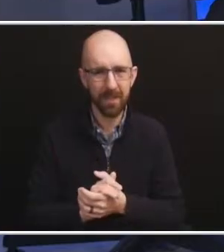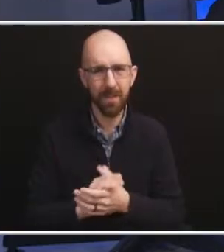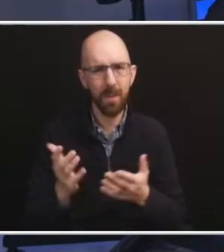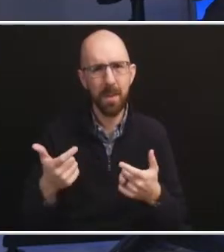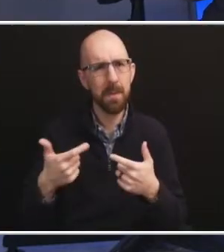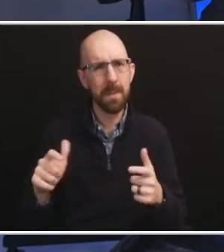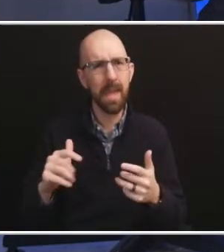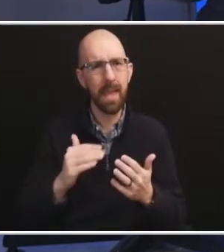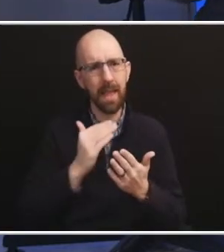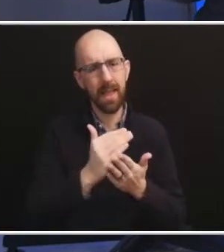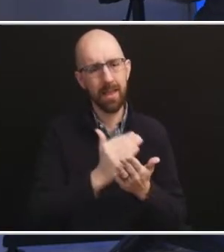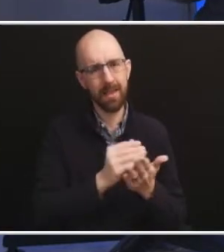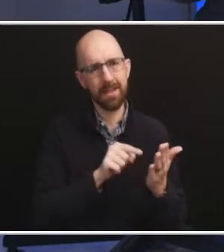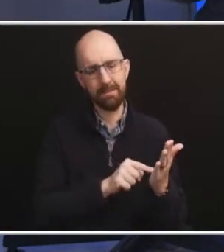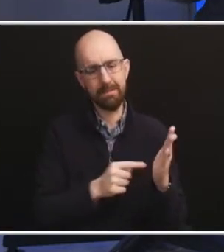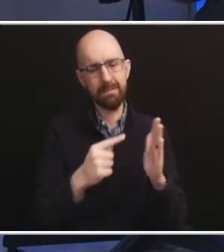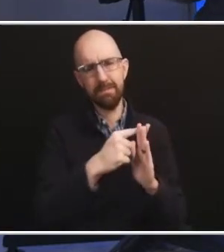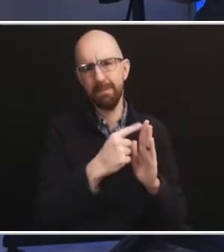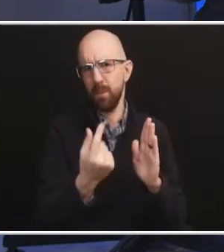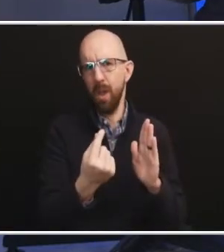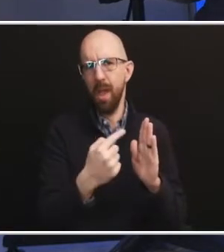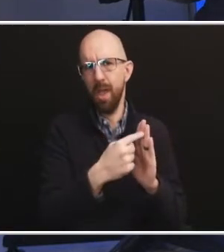you? Oh, I think,